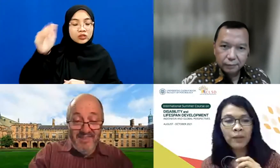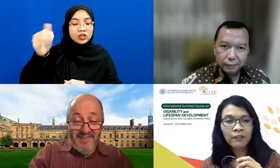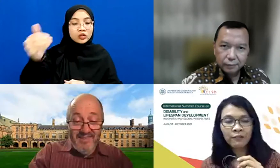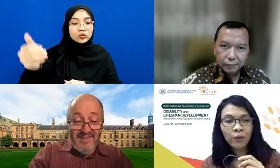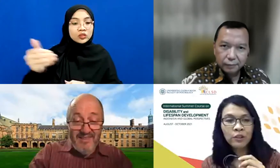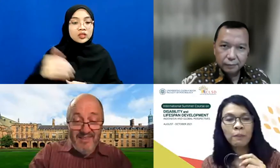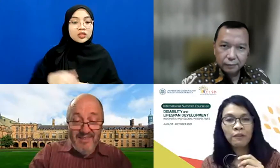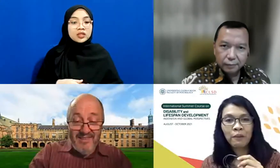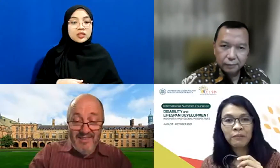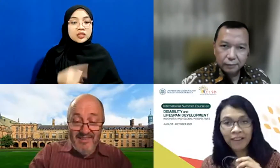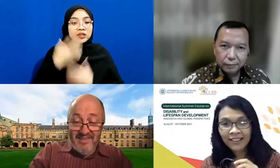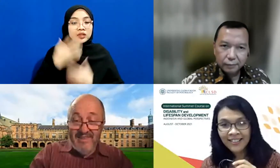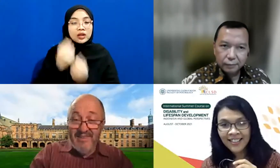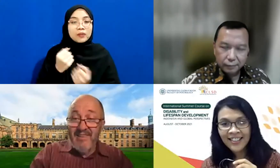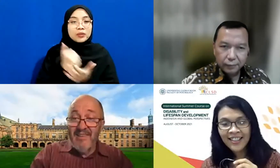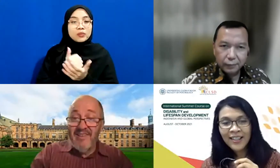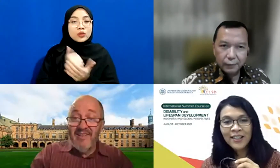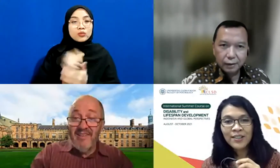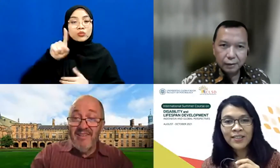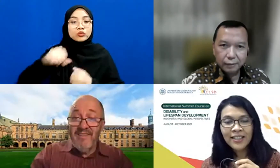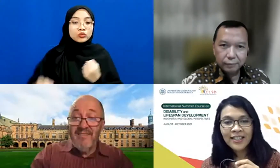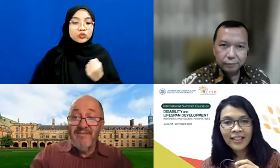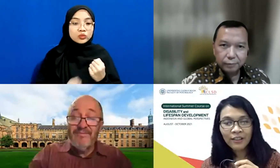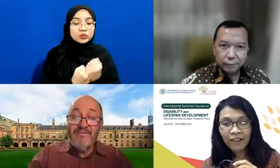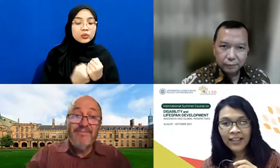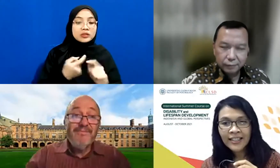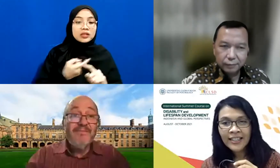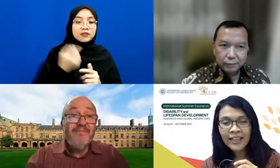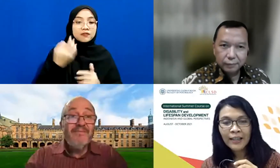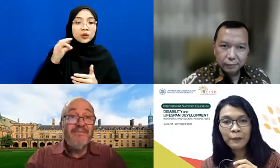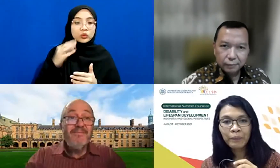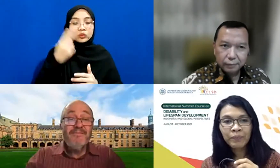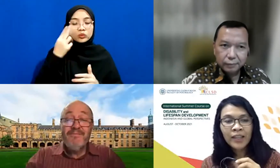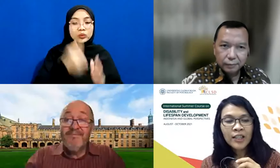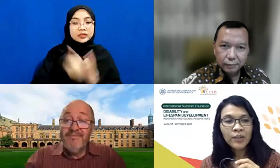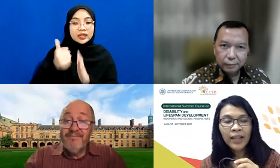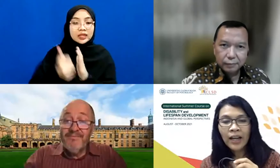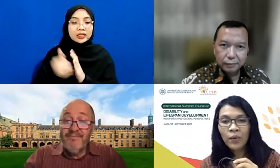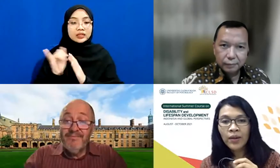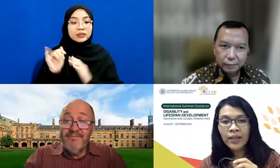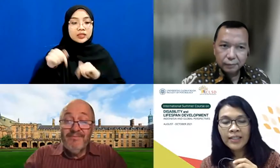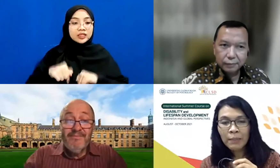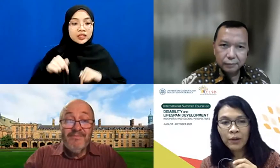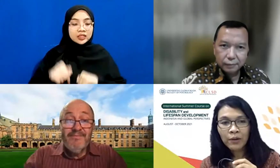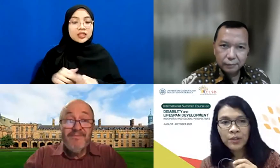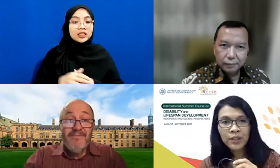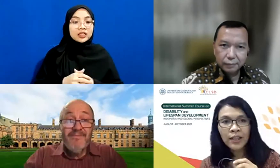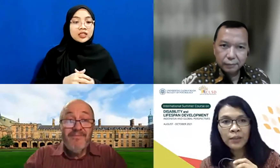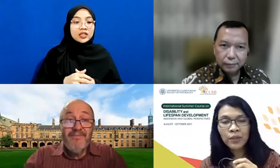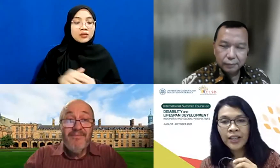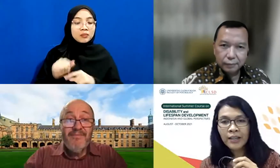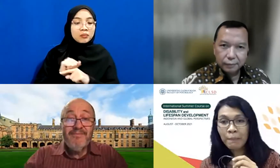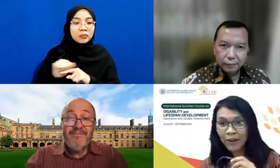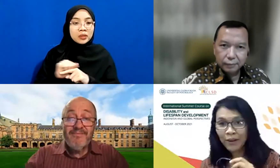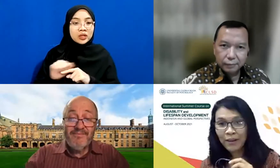hope full support from the faculty to this event, so that our summer course